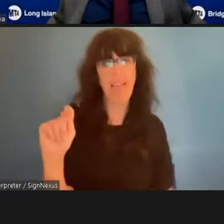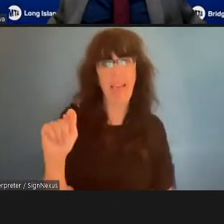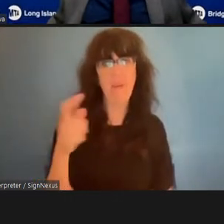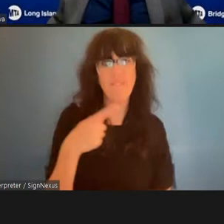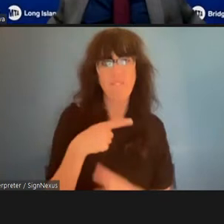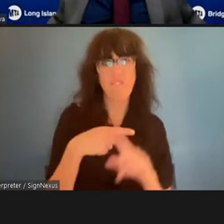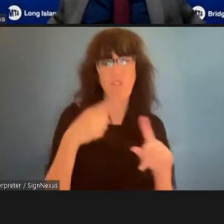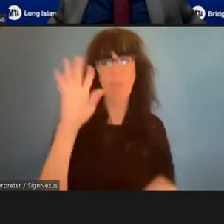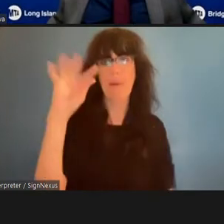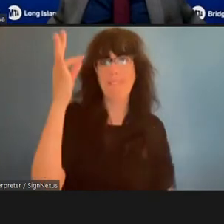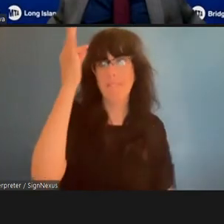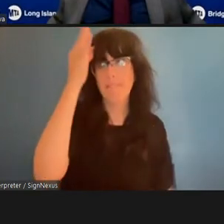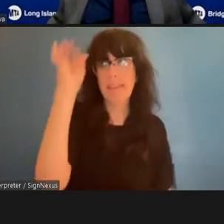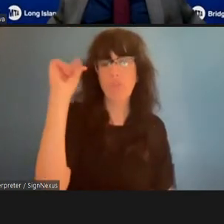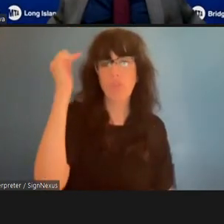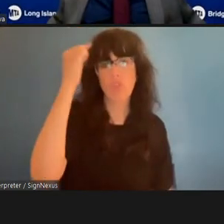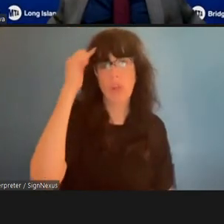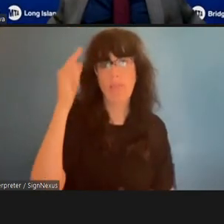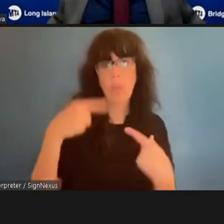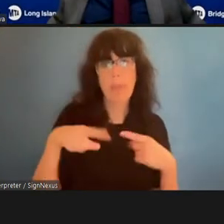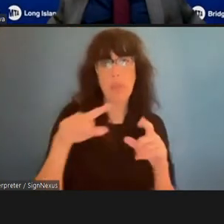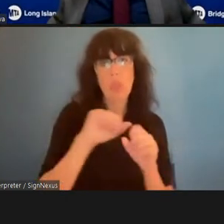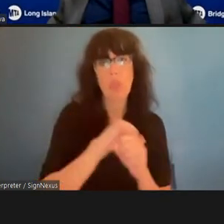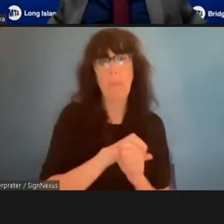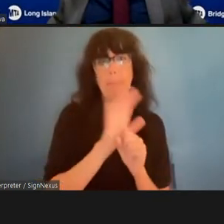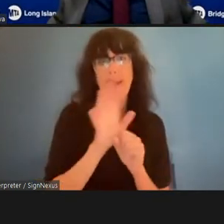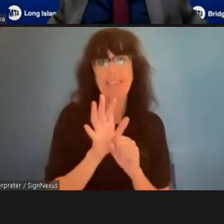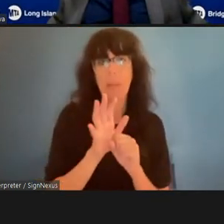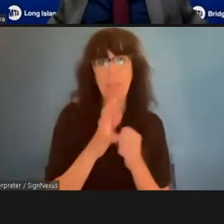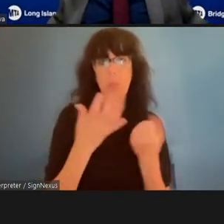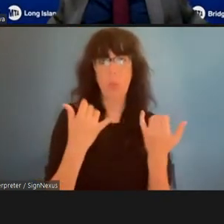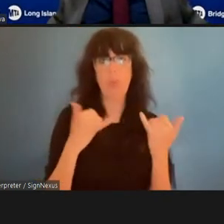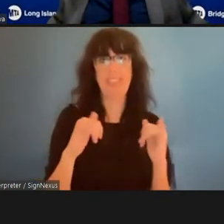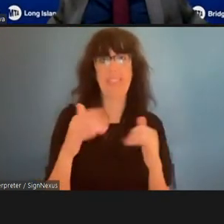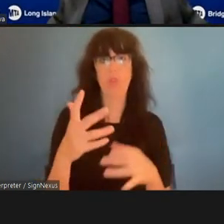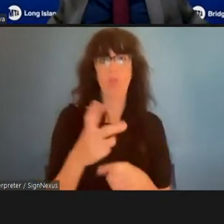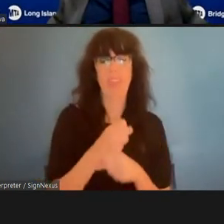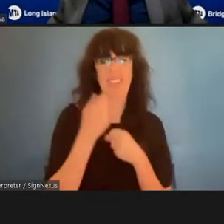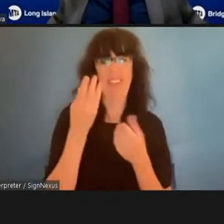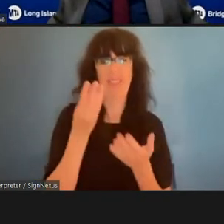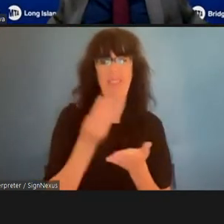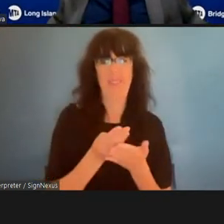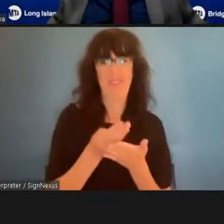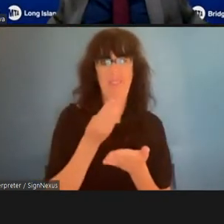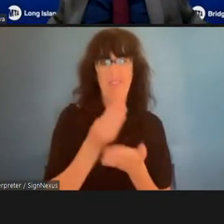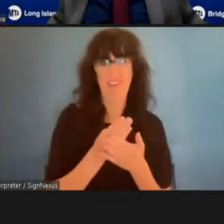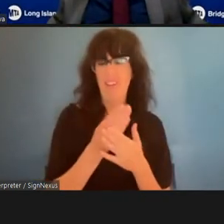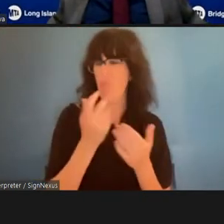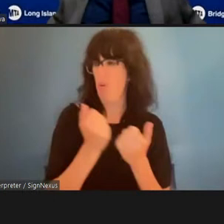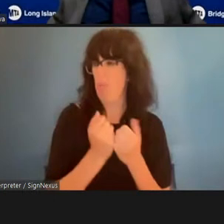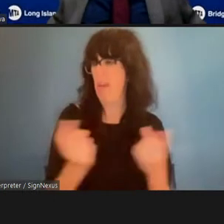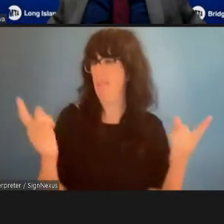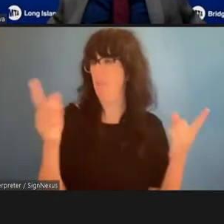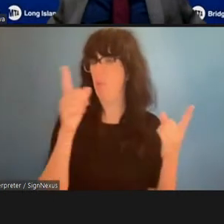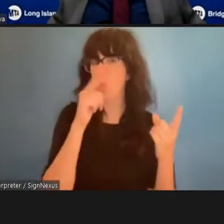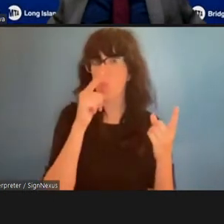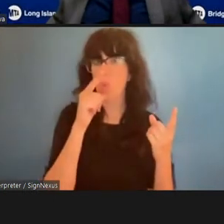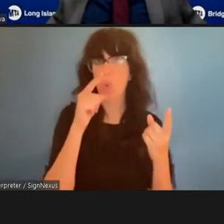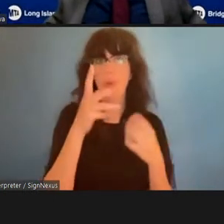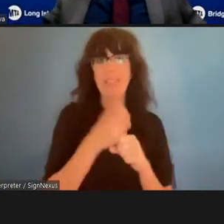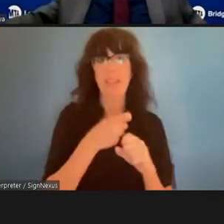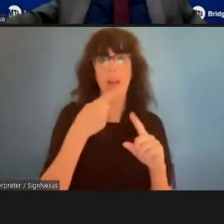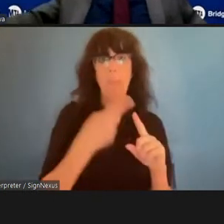government during the pandemic you still received funds from everybody that was getting monthly